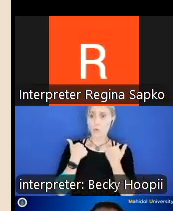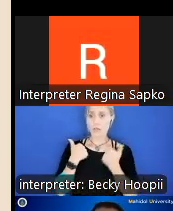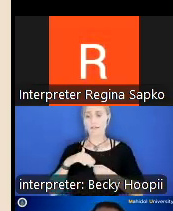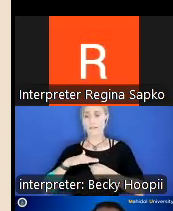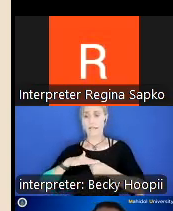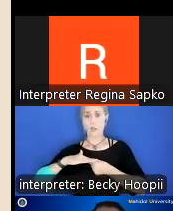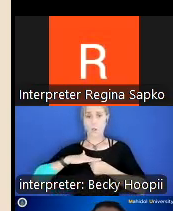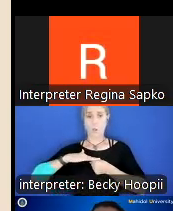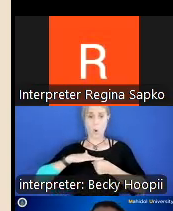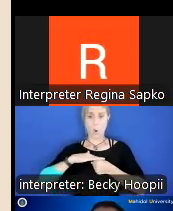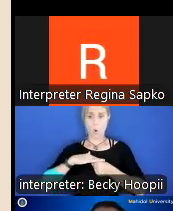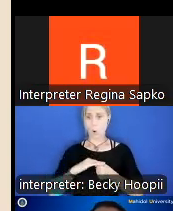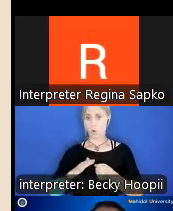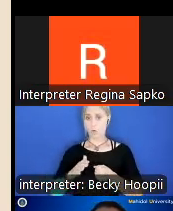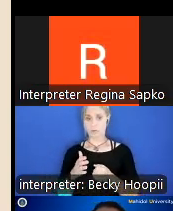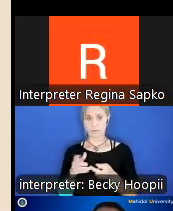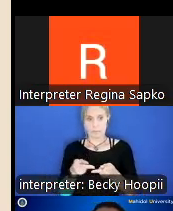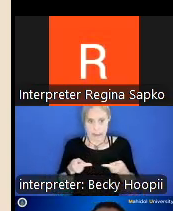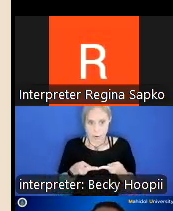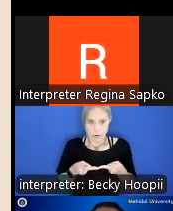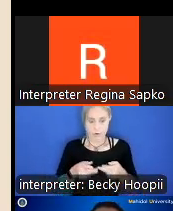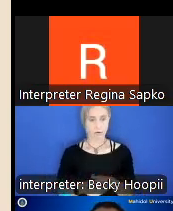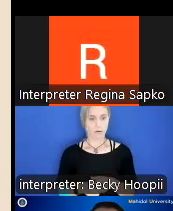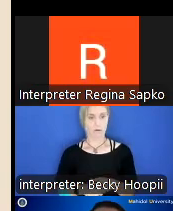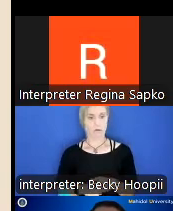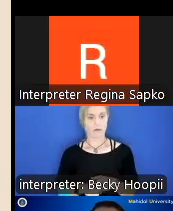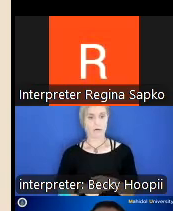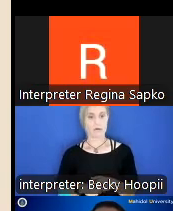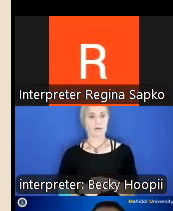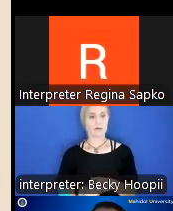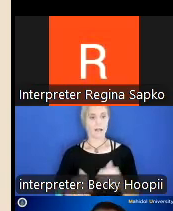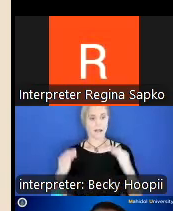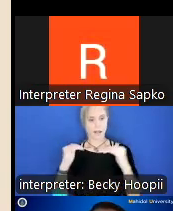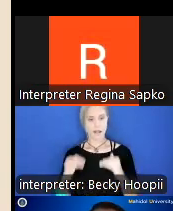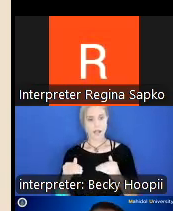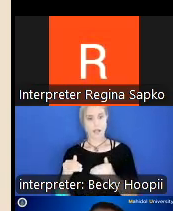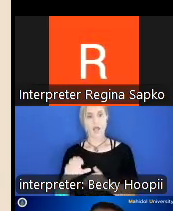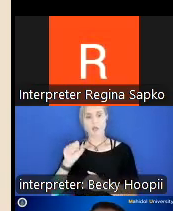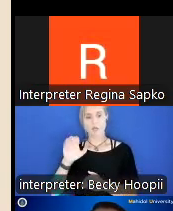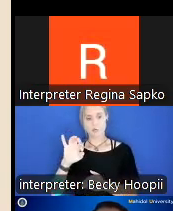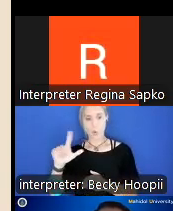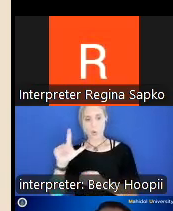area. And the last one, Social Innovation Foundation.